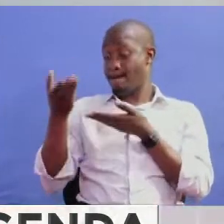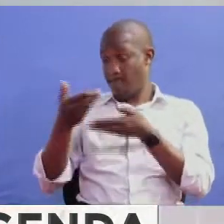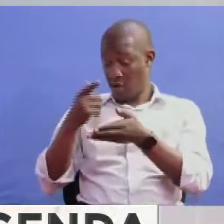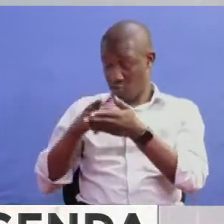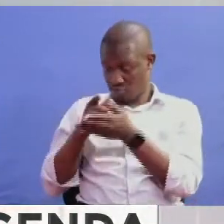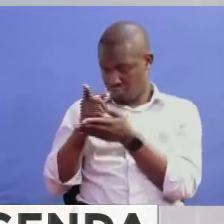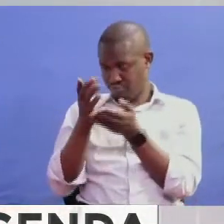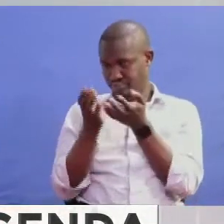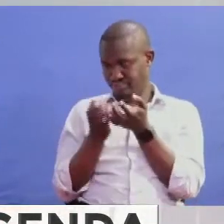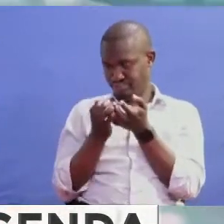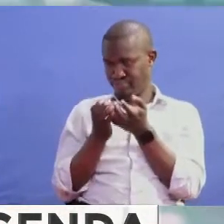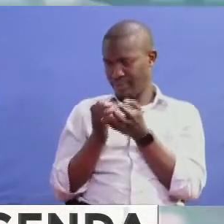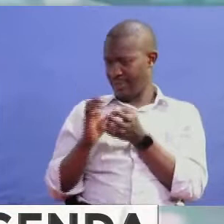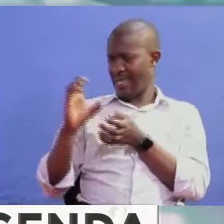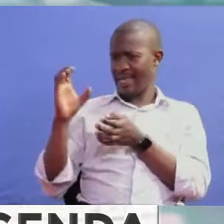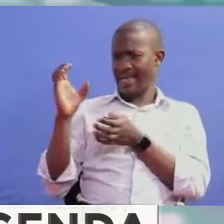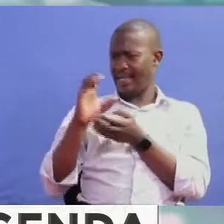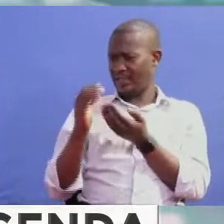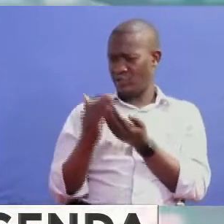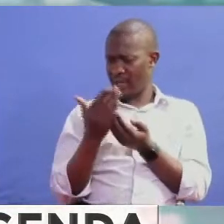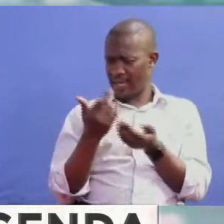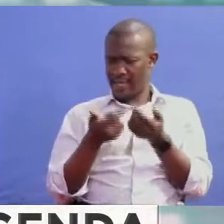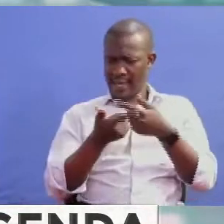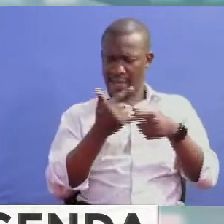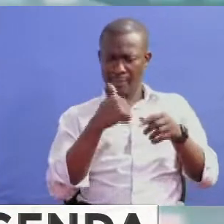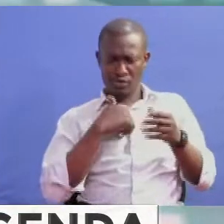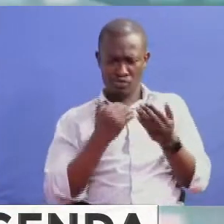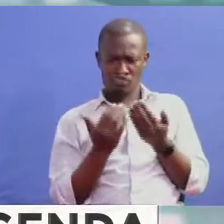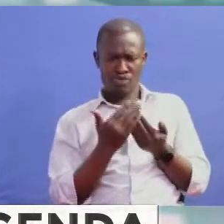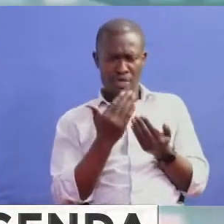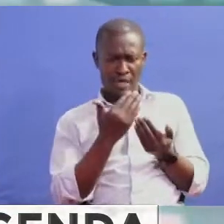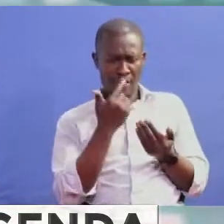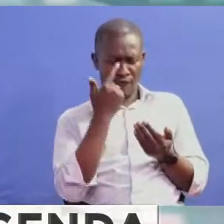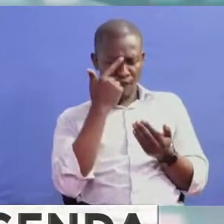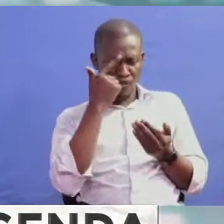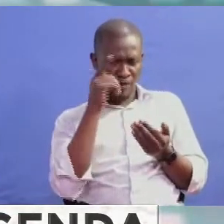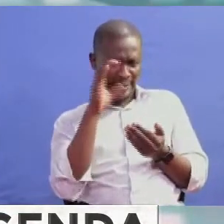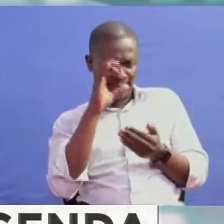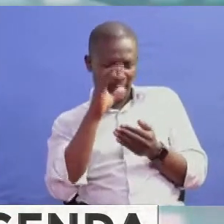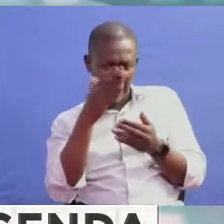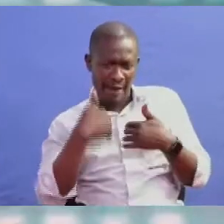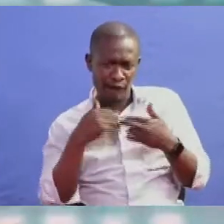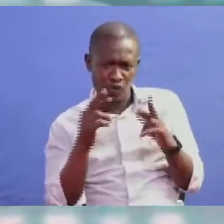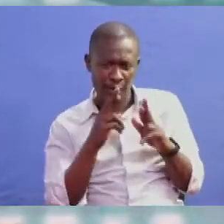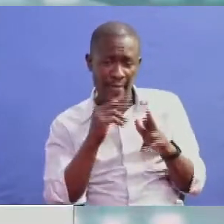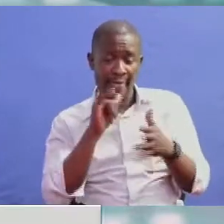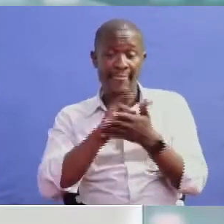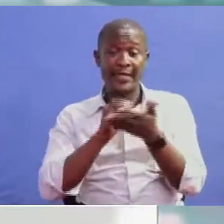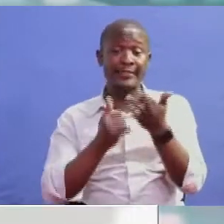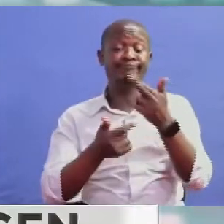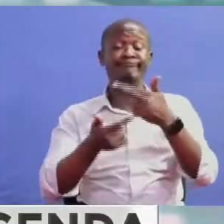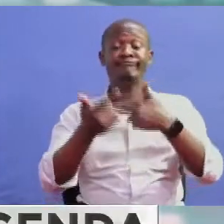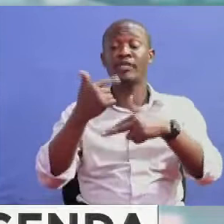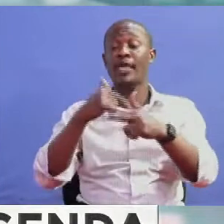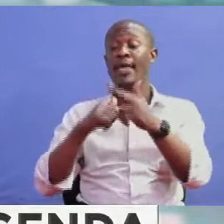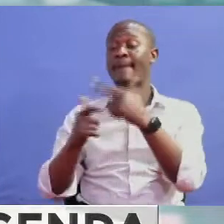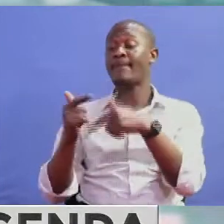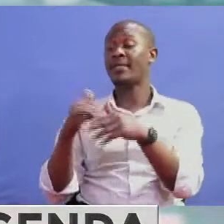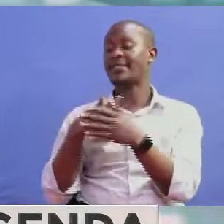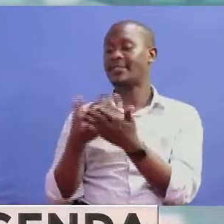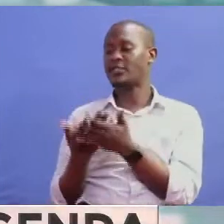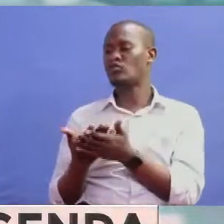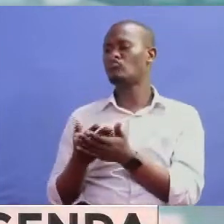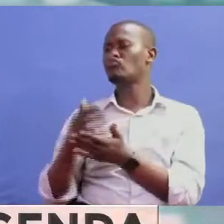therefore, customer care came in to take care of the customers that you have. But that evolved into